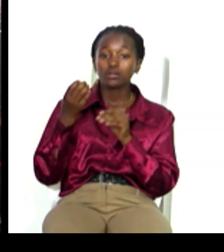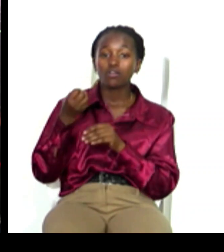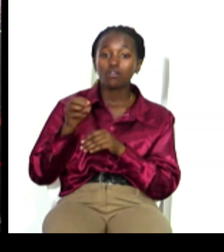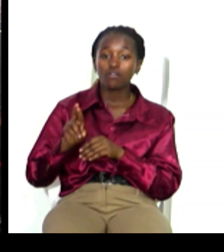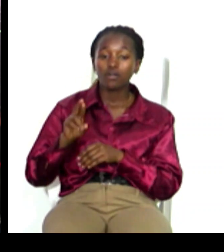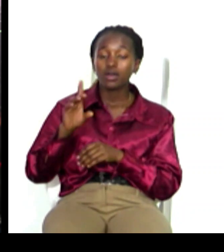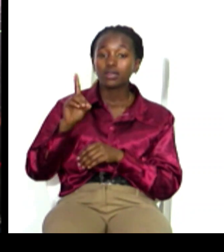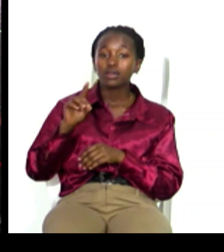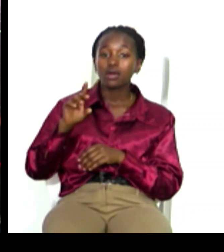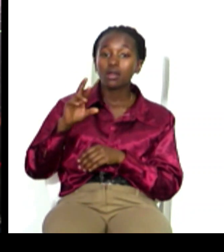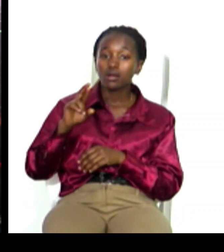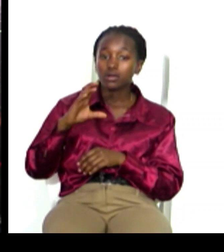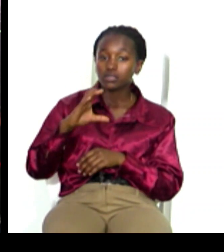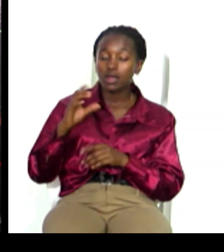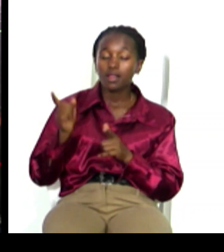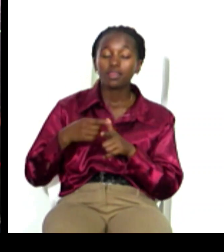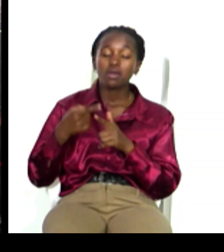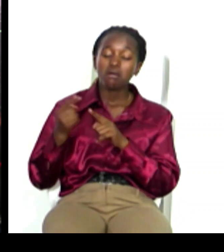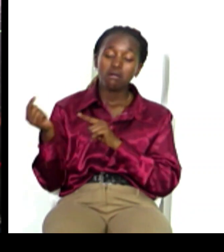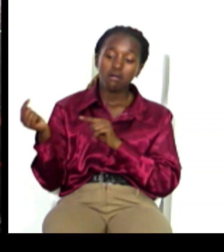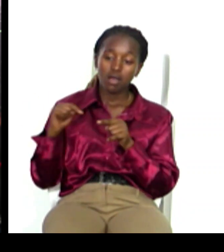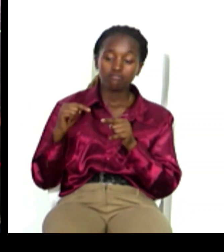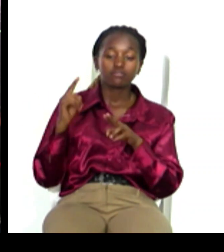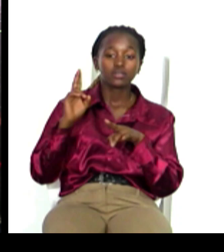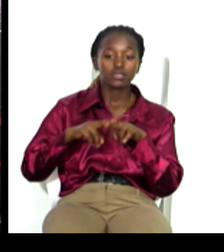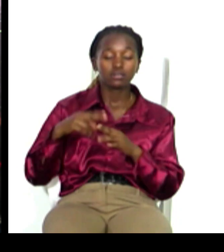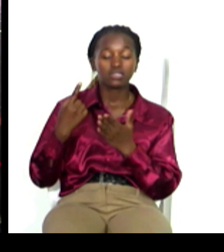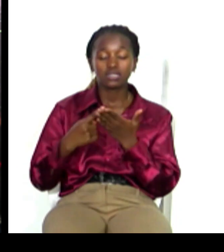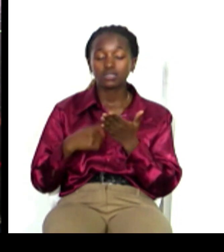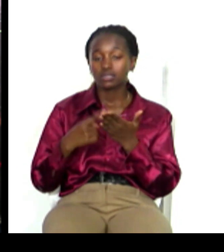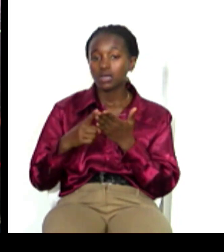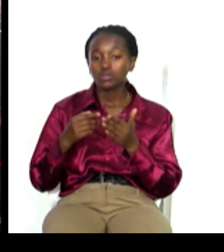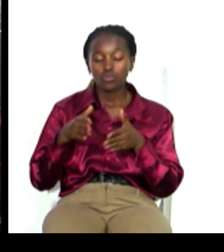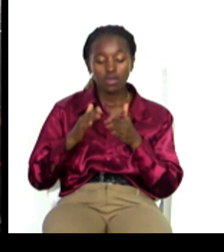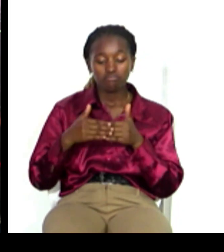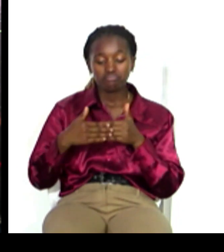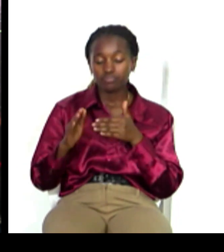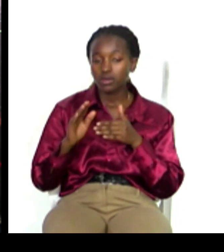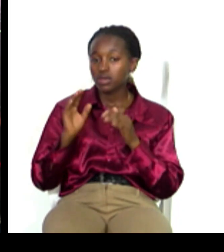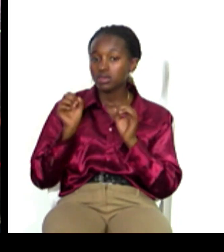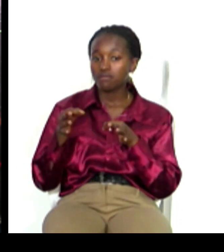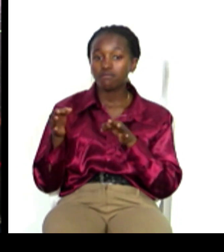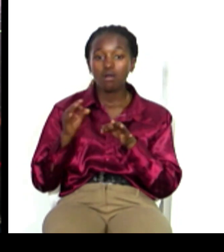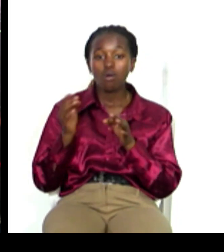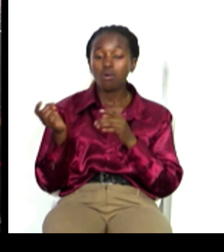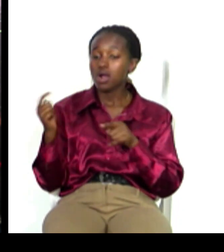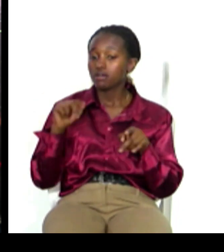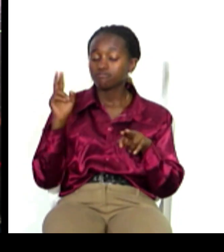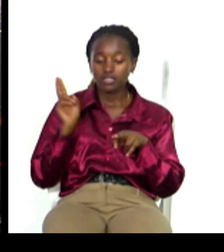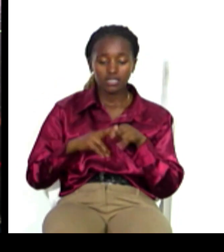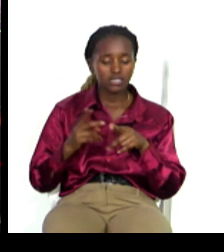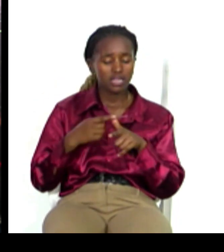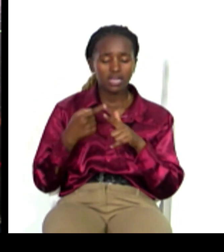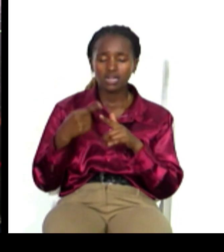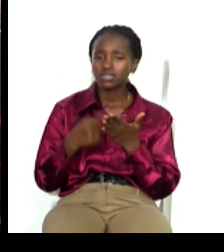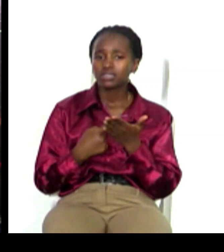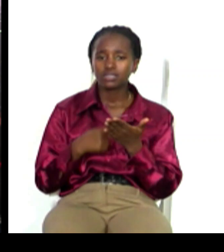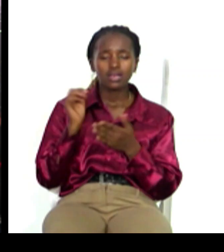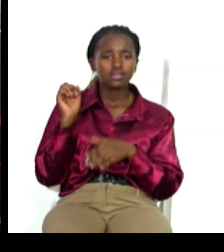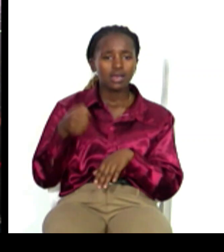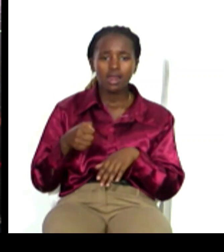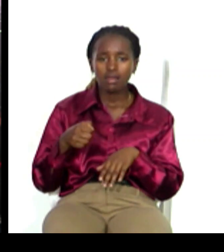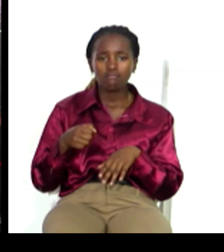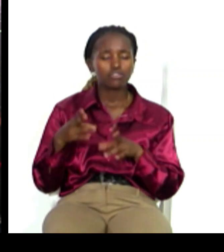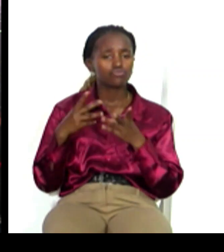out and discuss their way forward to work together. Because they are African, there's no need to fight your fellow African. Why are you doing